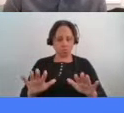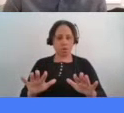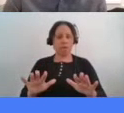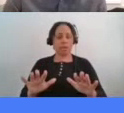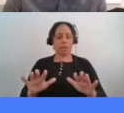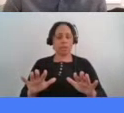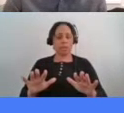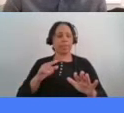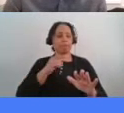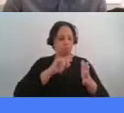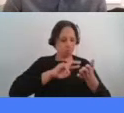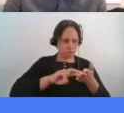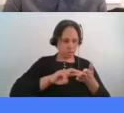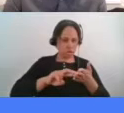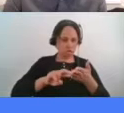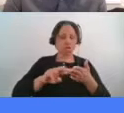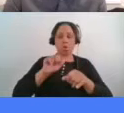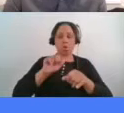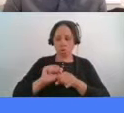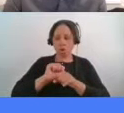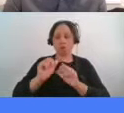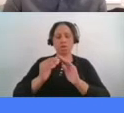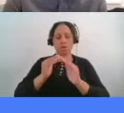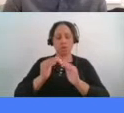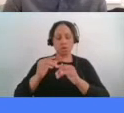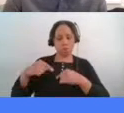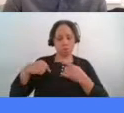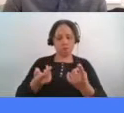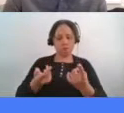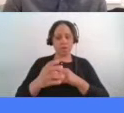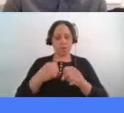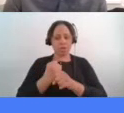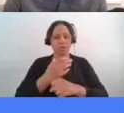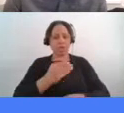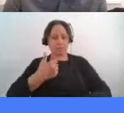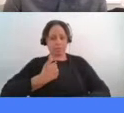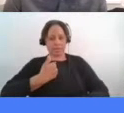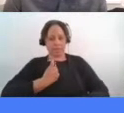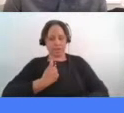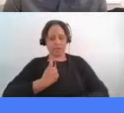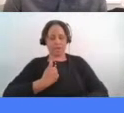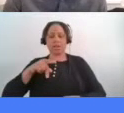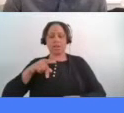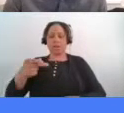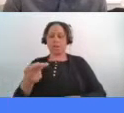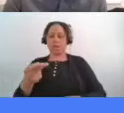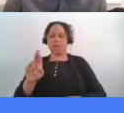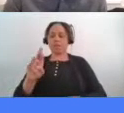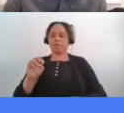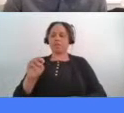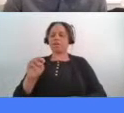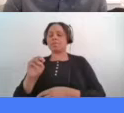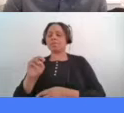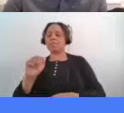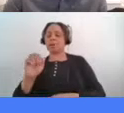conducted research and working in the community for the last number of years, and myself as a pharmacist, completing pharmacy school